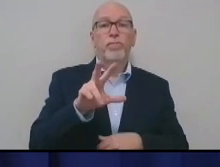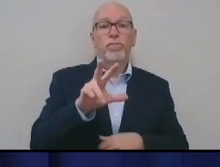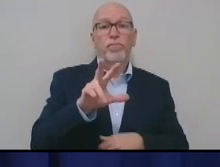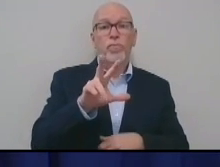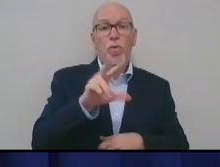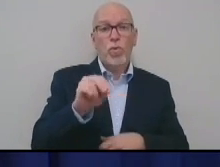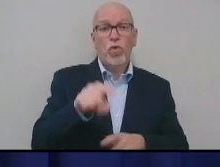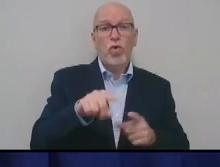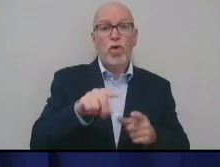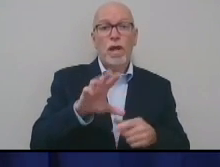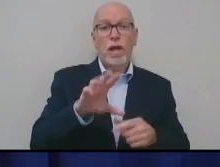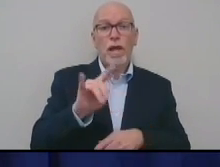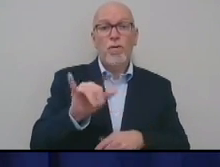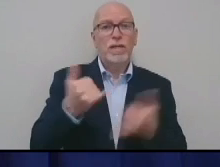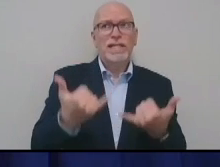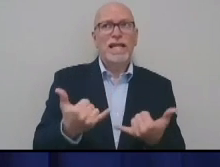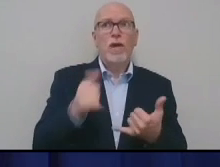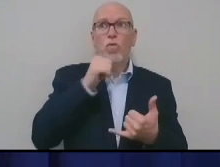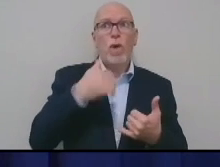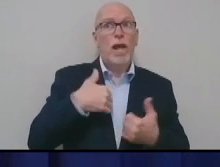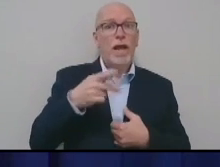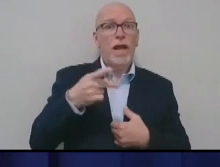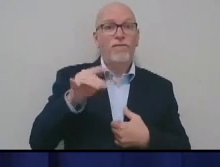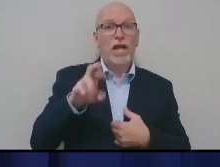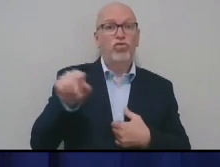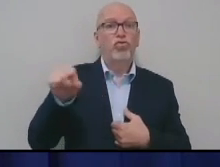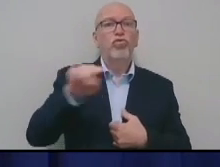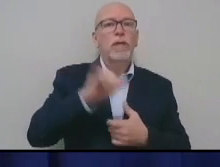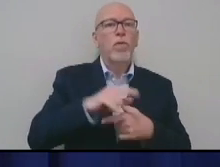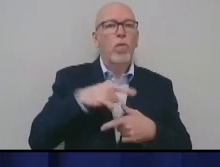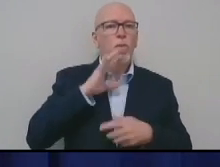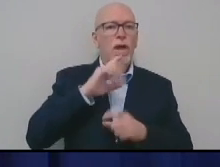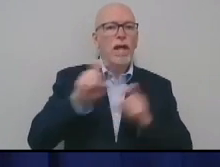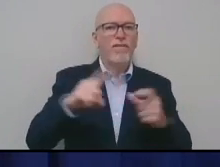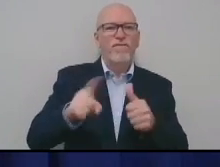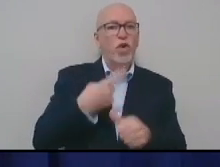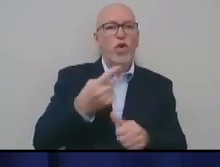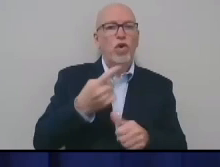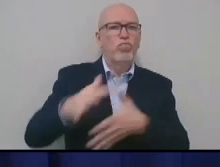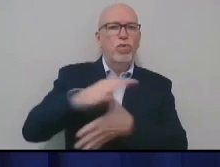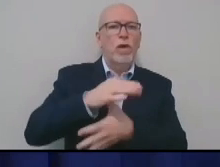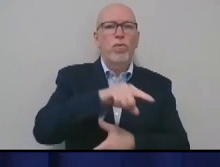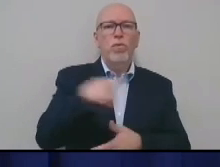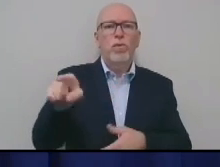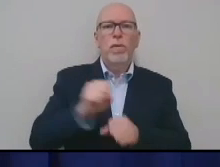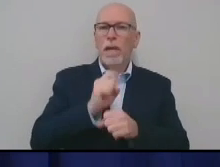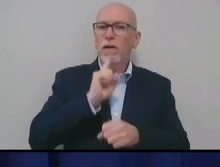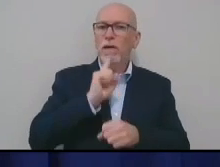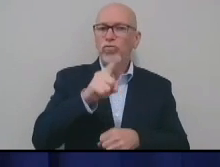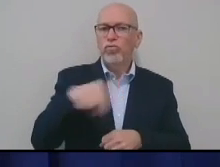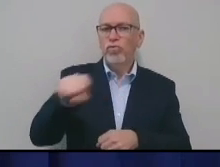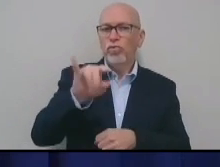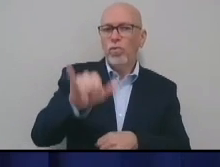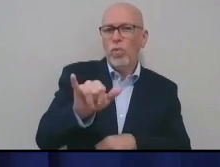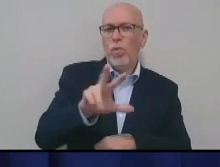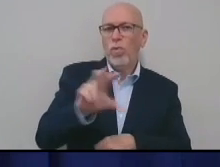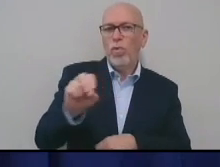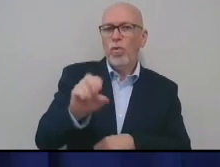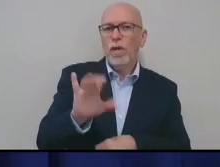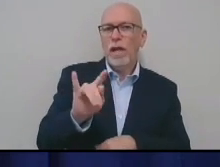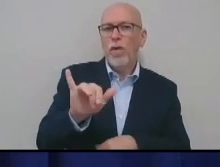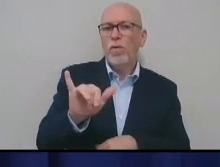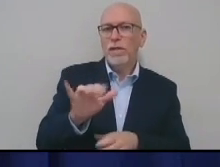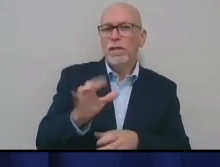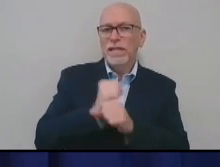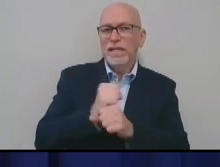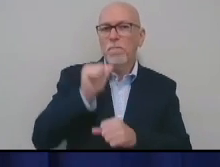don't currently have Pfizer locations at. So that's why we are making sure that we get those Pfizer out to those 30 counties tomorrow by